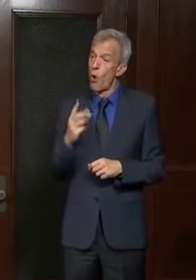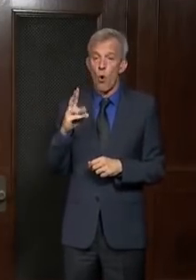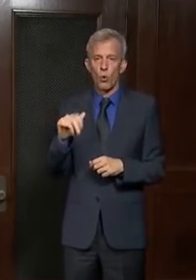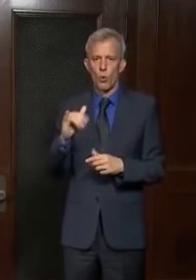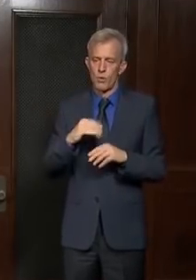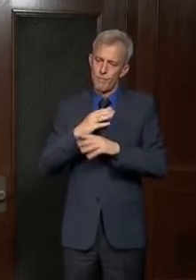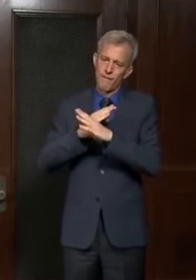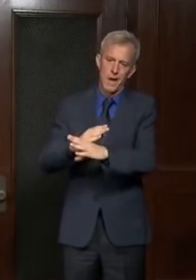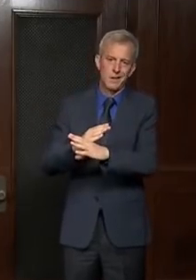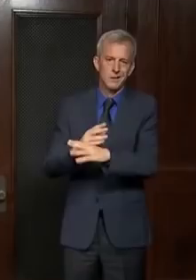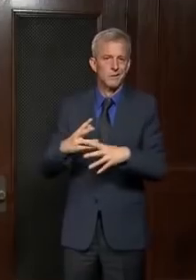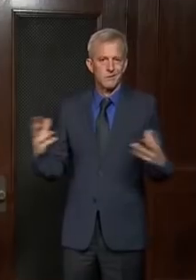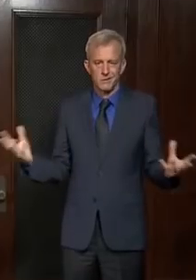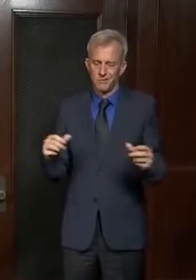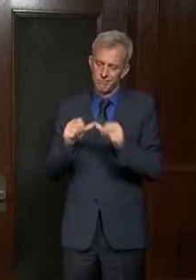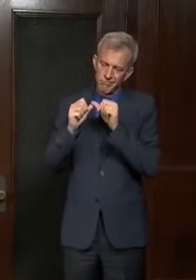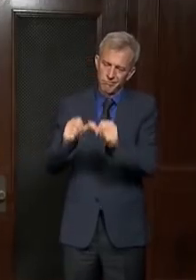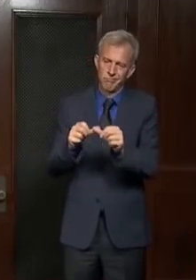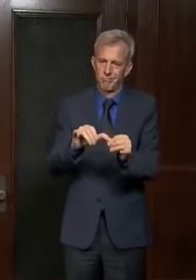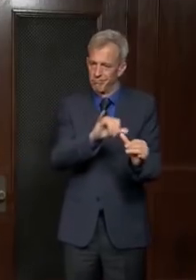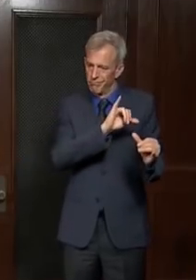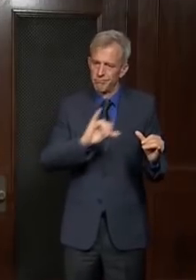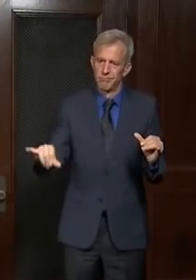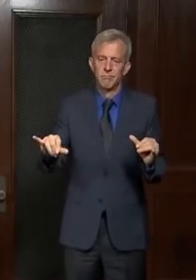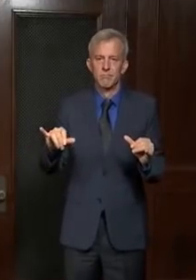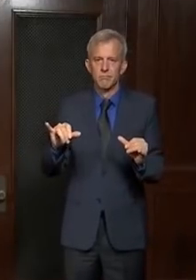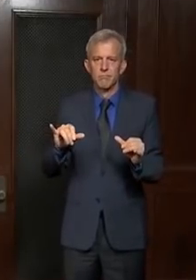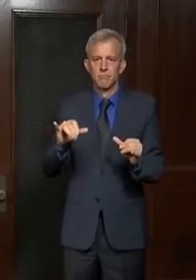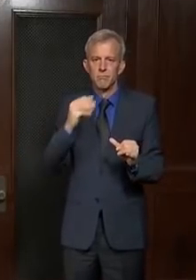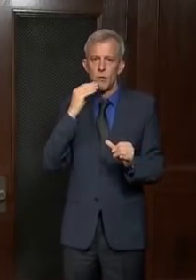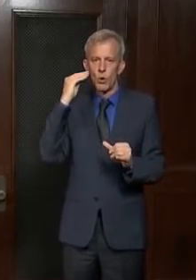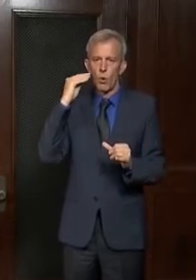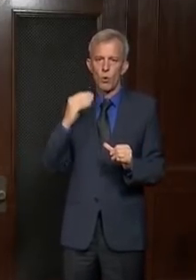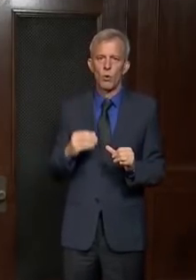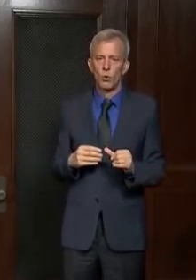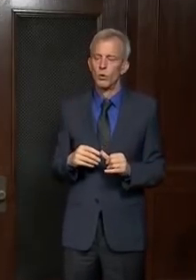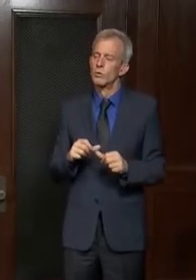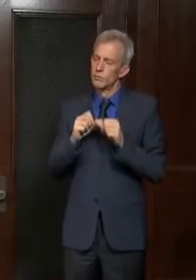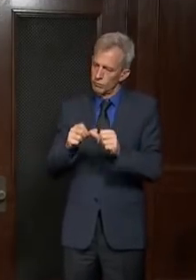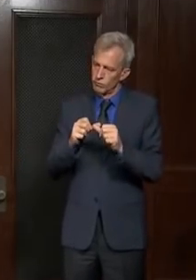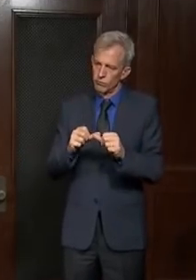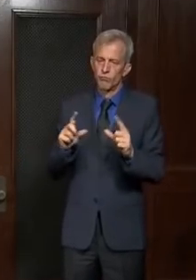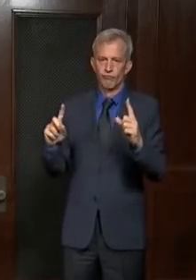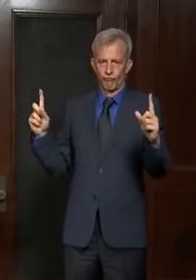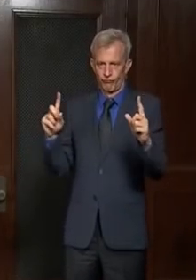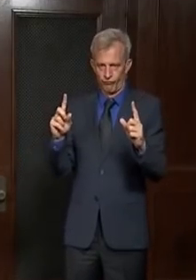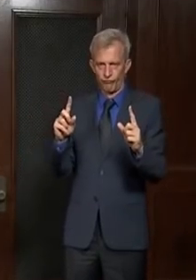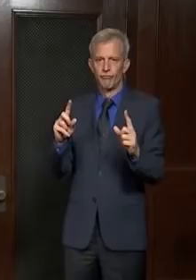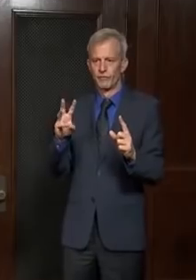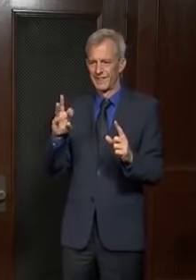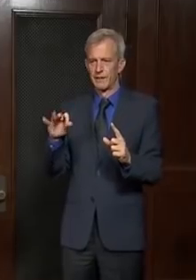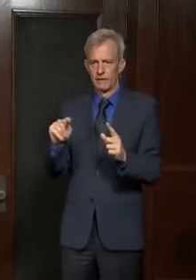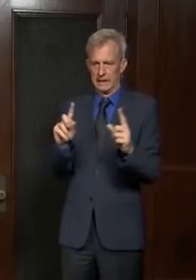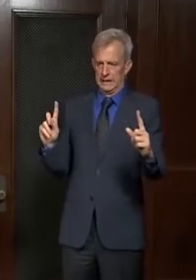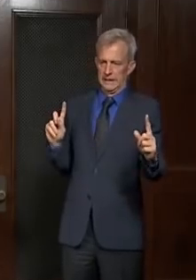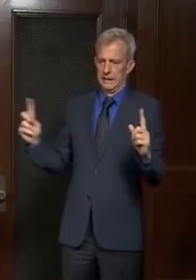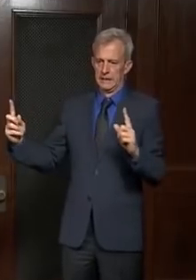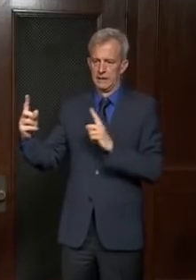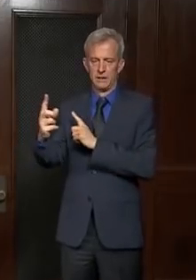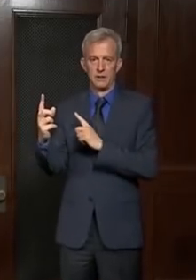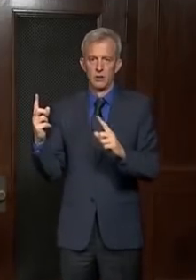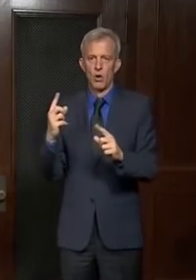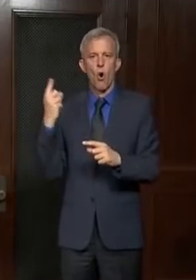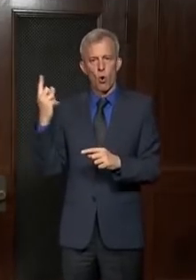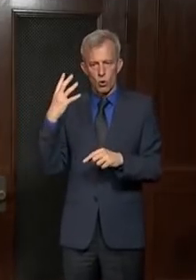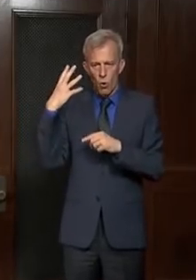happening is to continue to stay safer at home, to practice physical distancing, to only go out for essential trips,